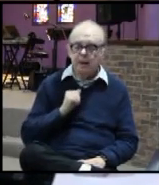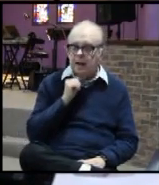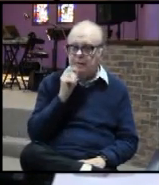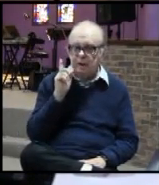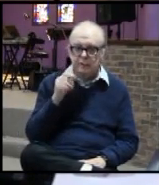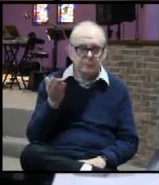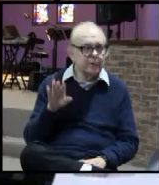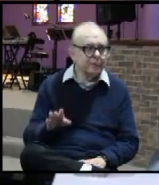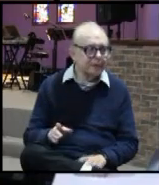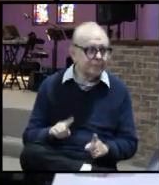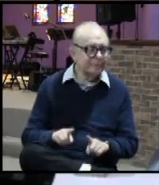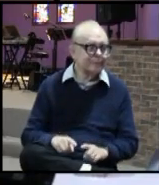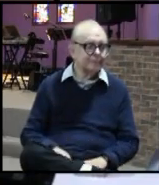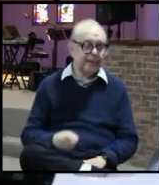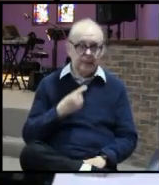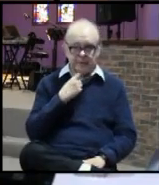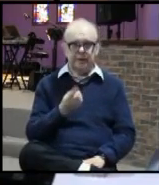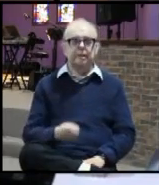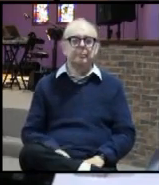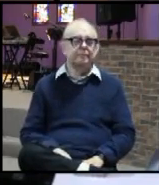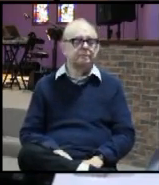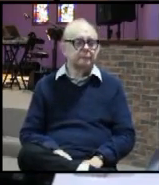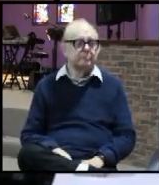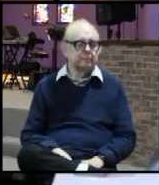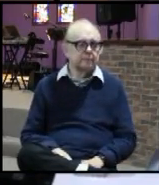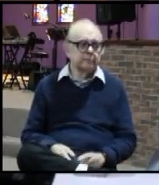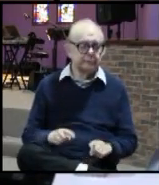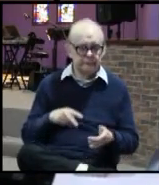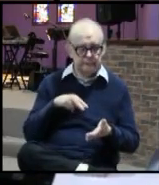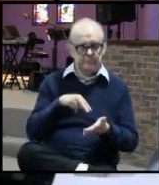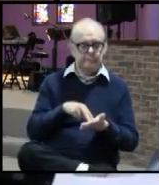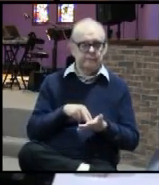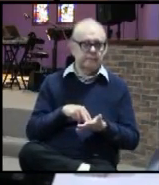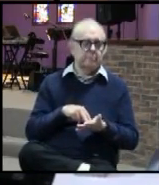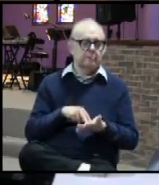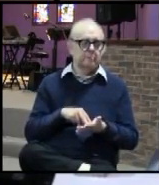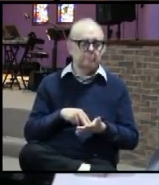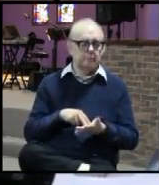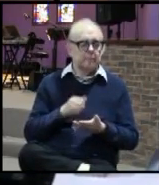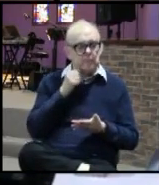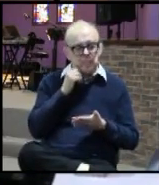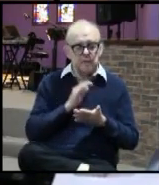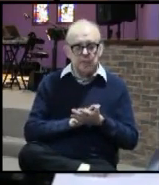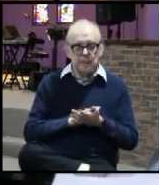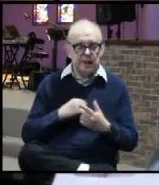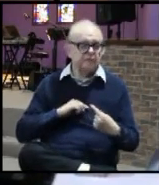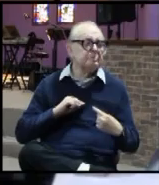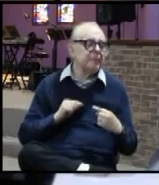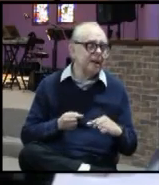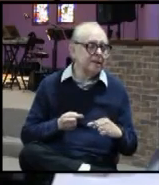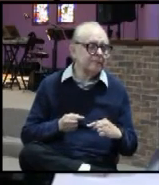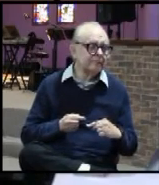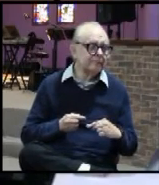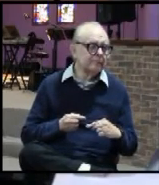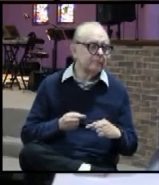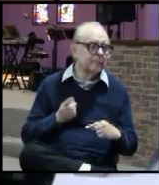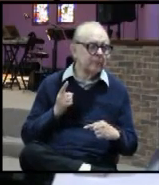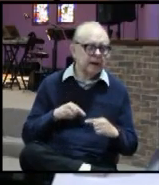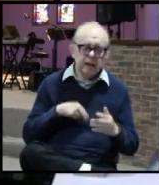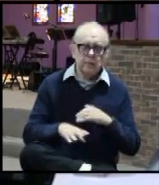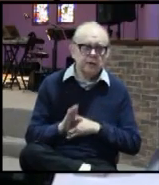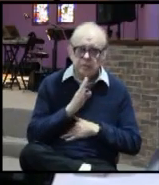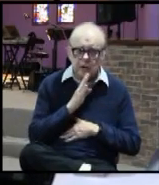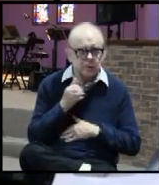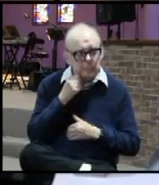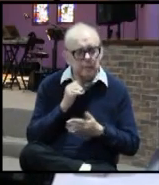Amen. But I have to tell you, when I'm standing there and my wife is in pain, and I can't even go in to talk to her